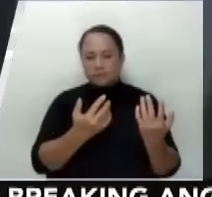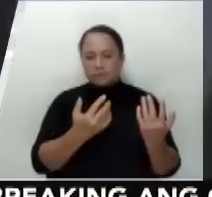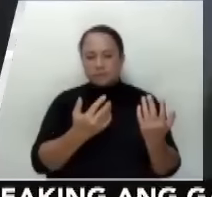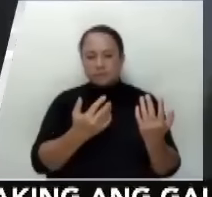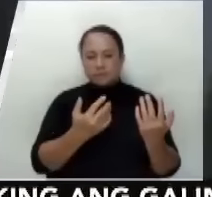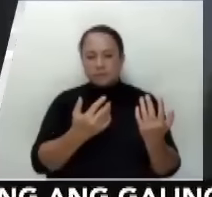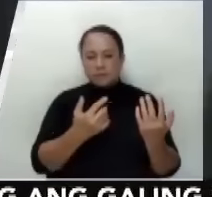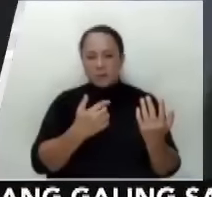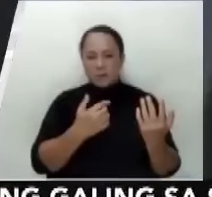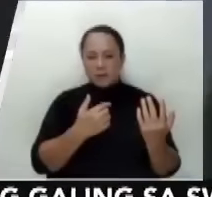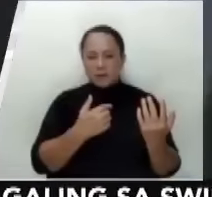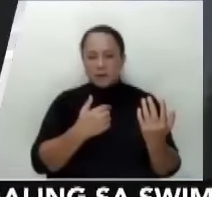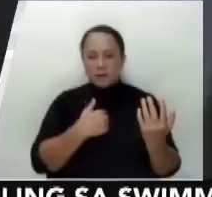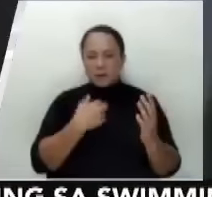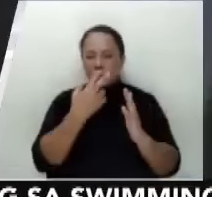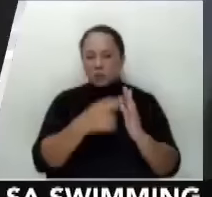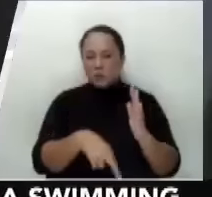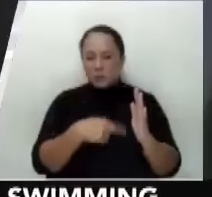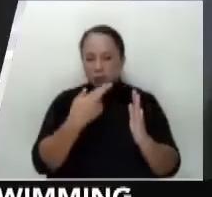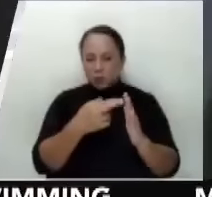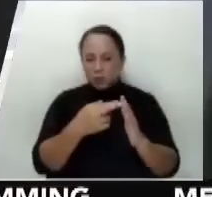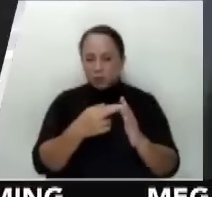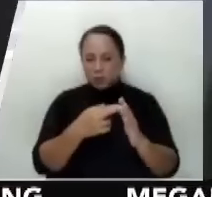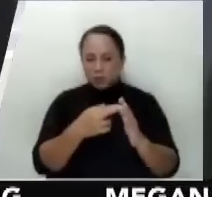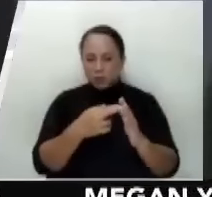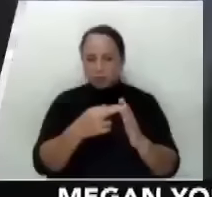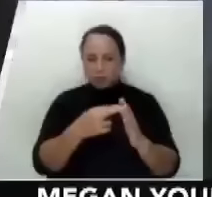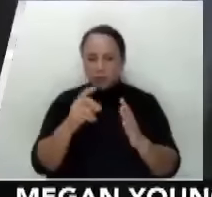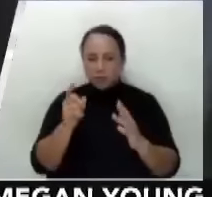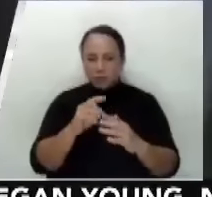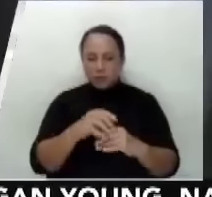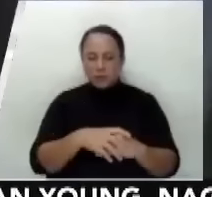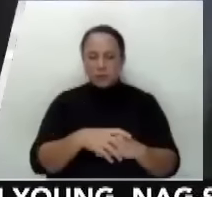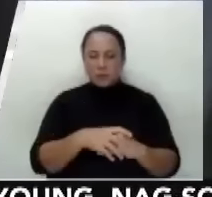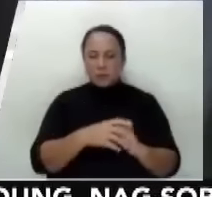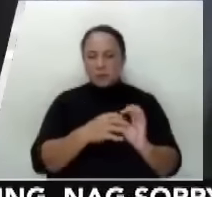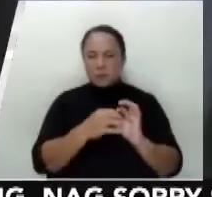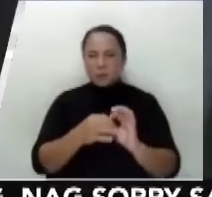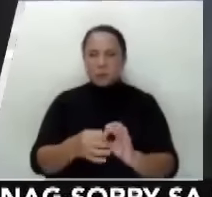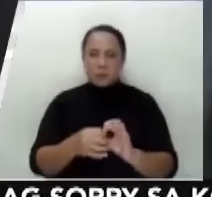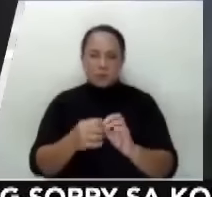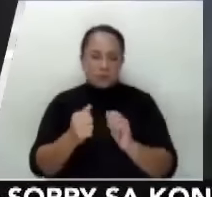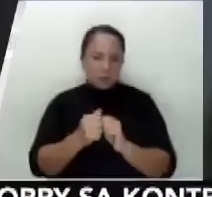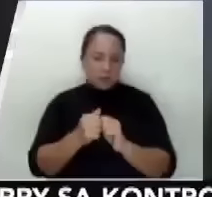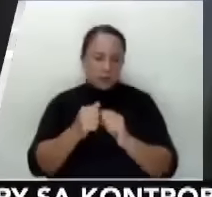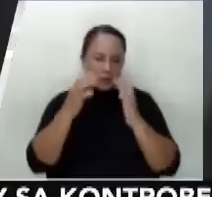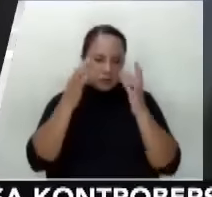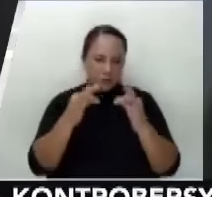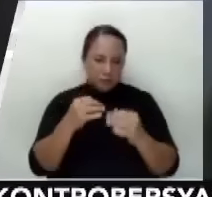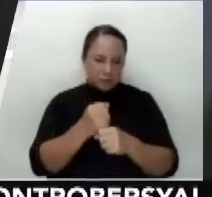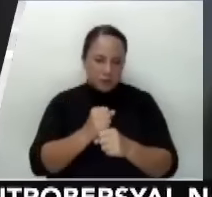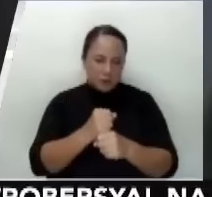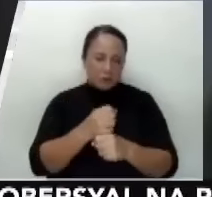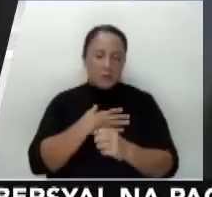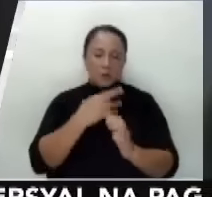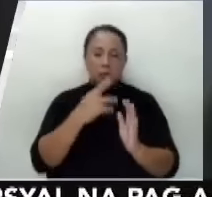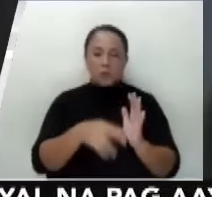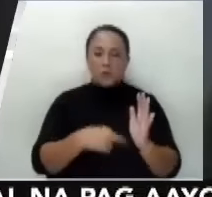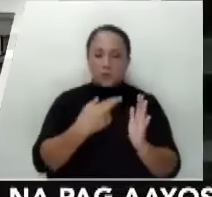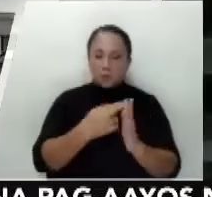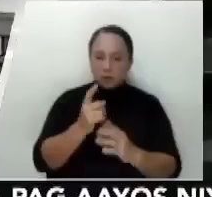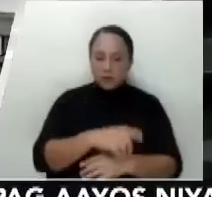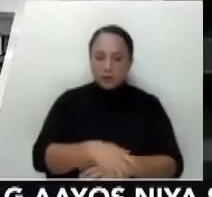the role is involved in the decision making. My role in LEDAC is